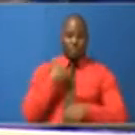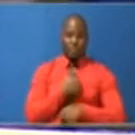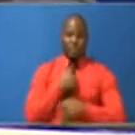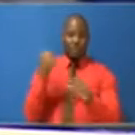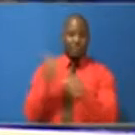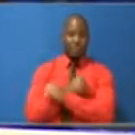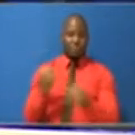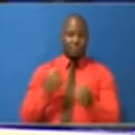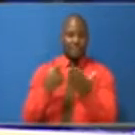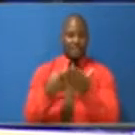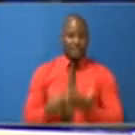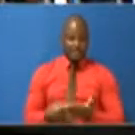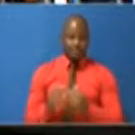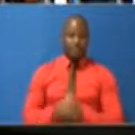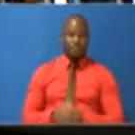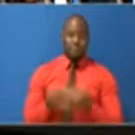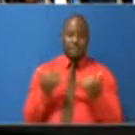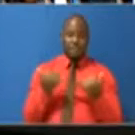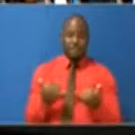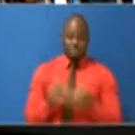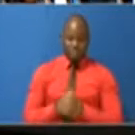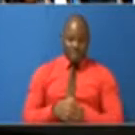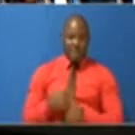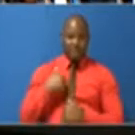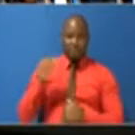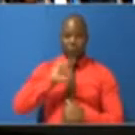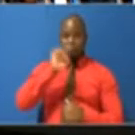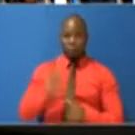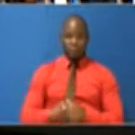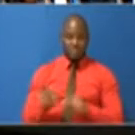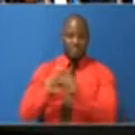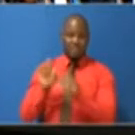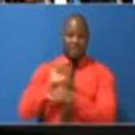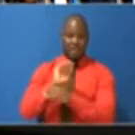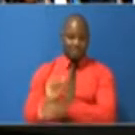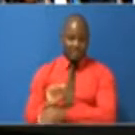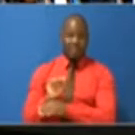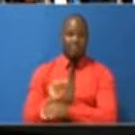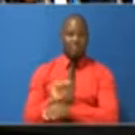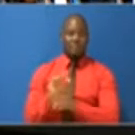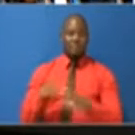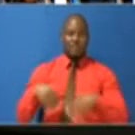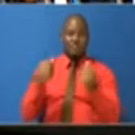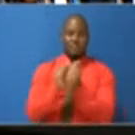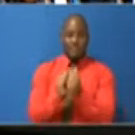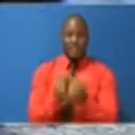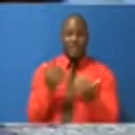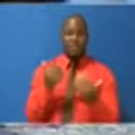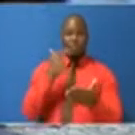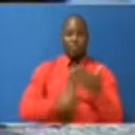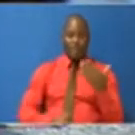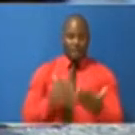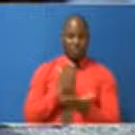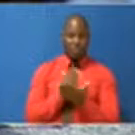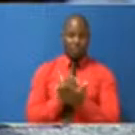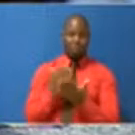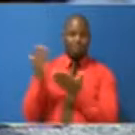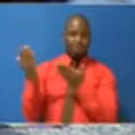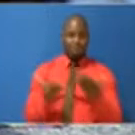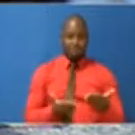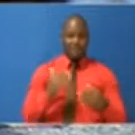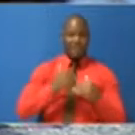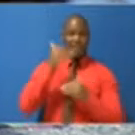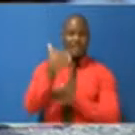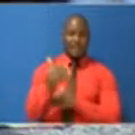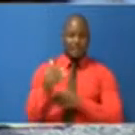discuss another day all right so um there's a question that was also asked i deliberately left it because this is what actually ashes us into